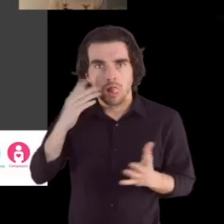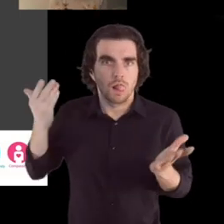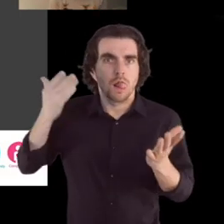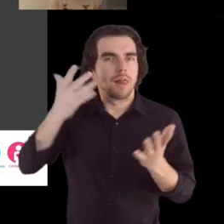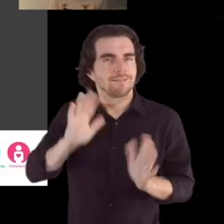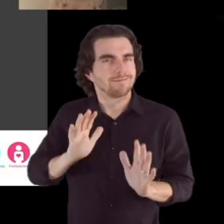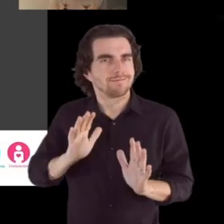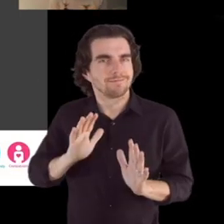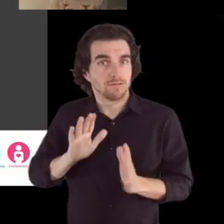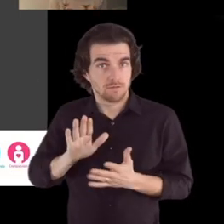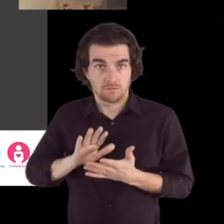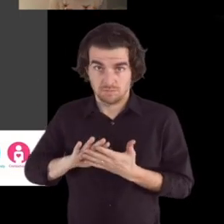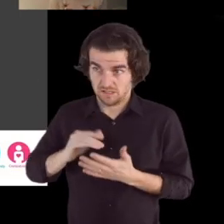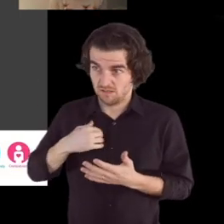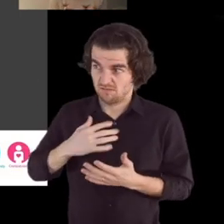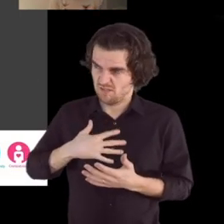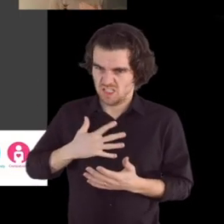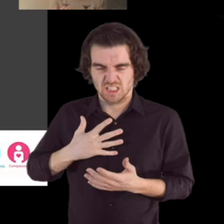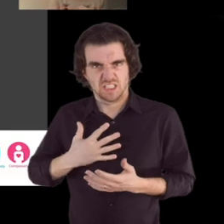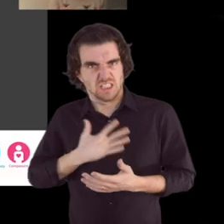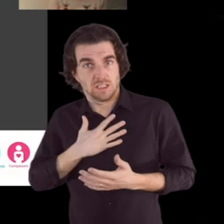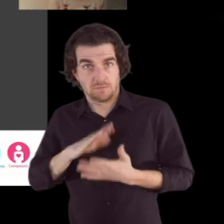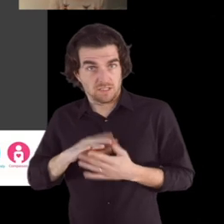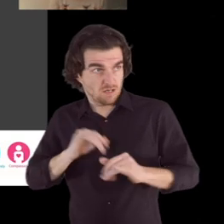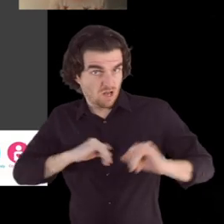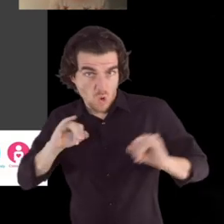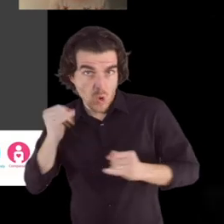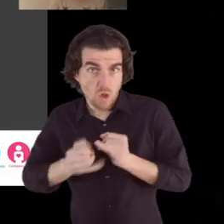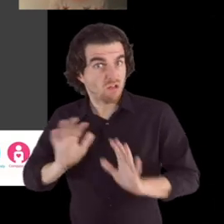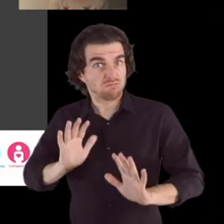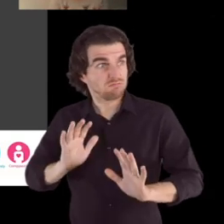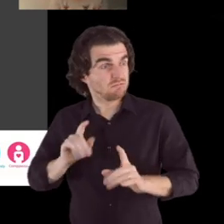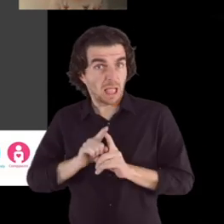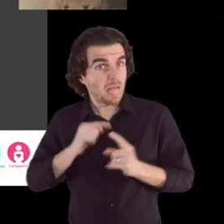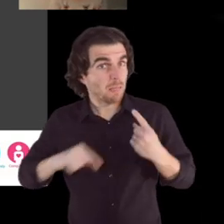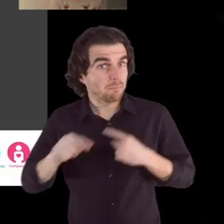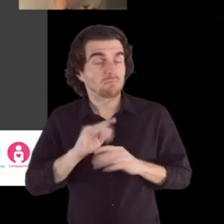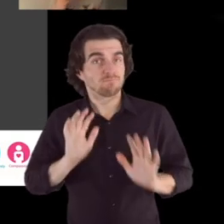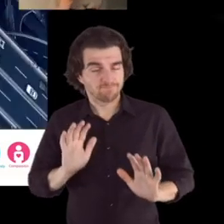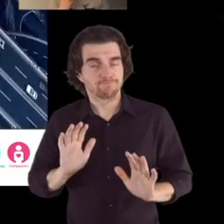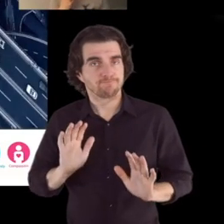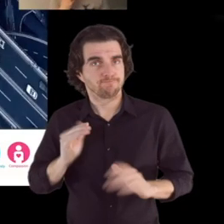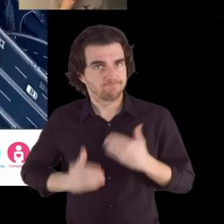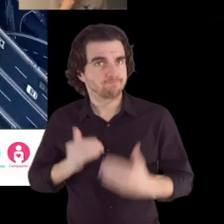things are bad or that we are in danger. So it's important to kind of just recognize that as well.